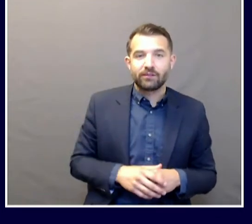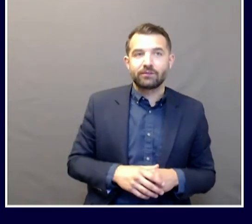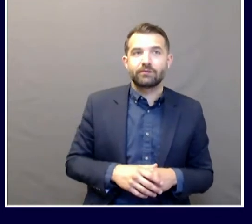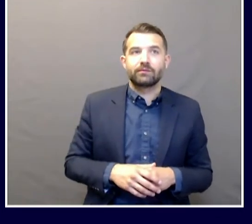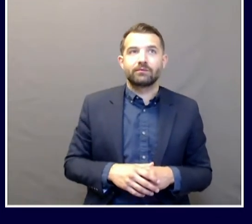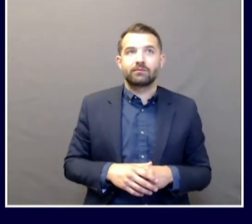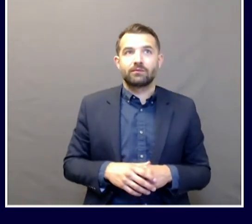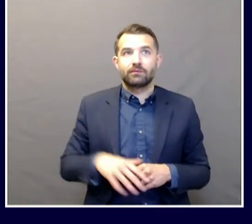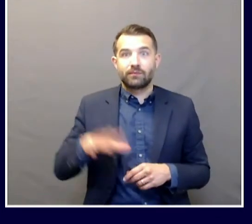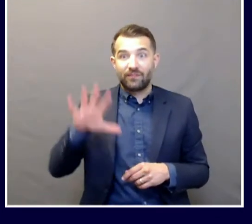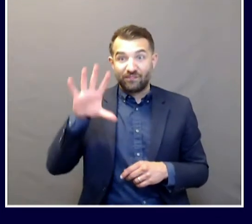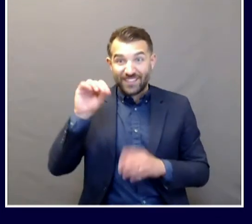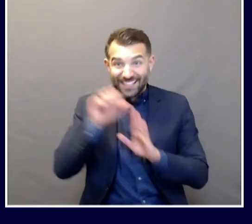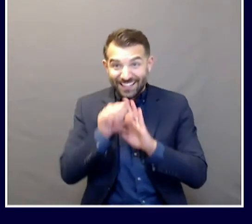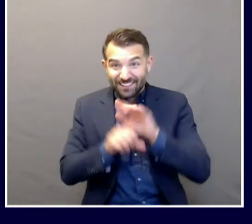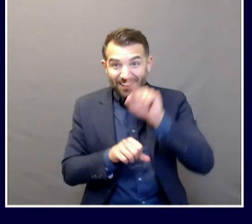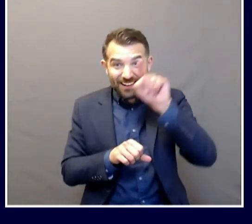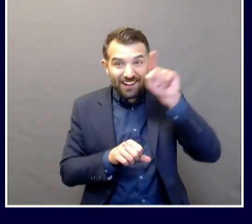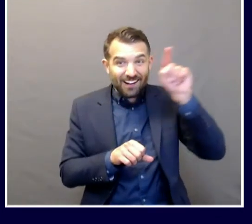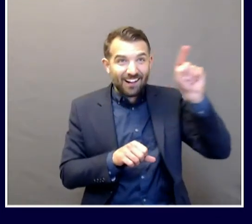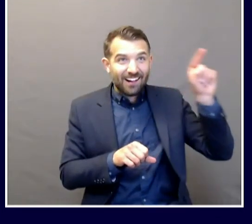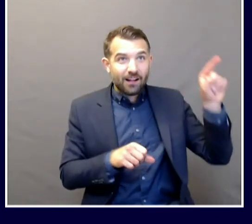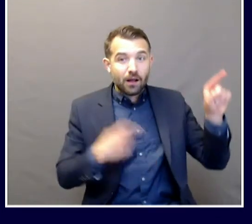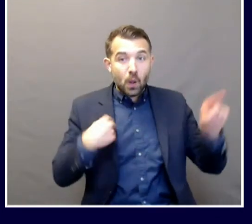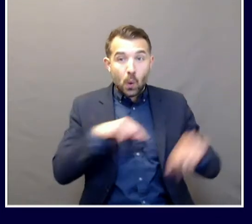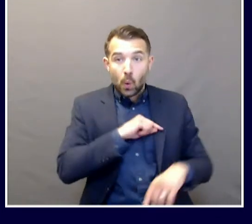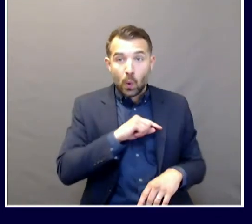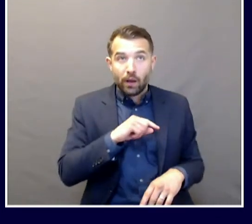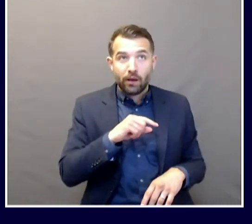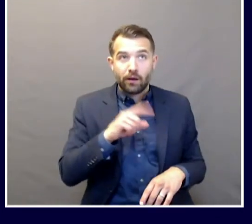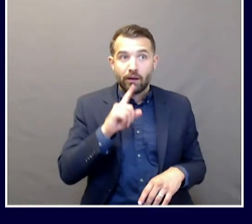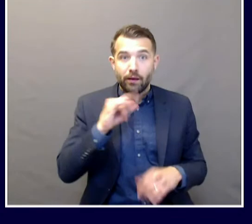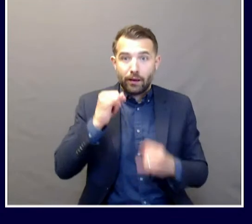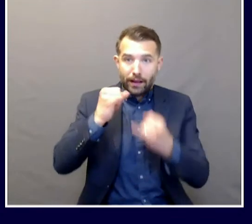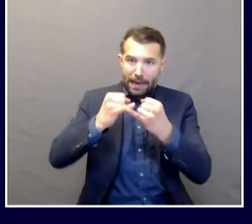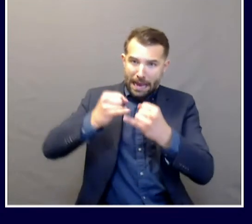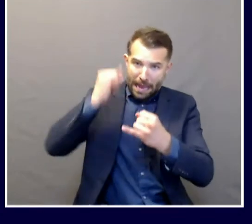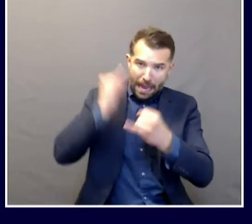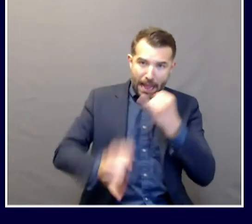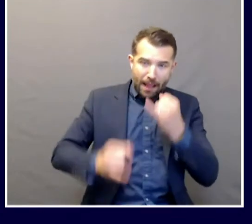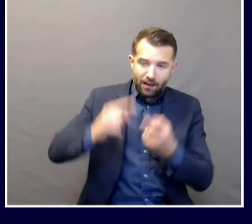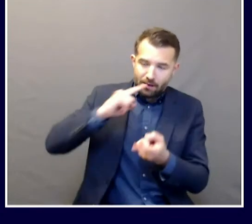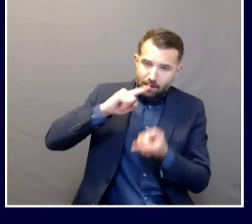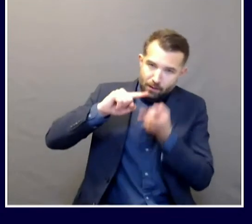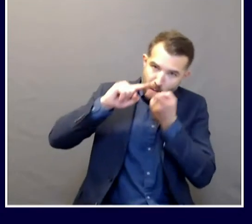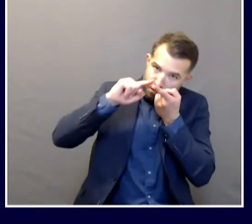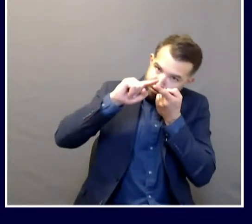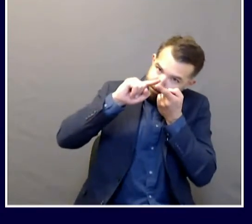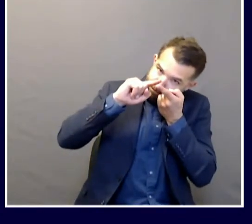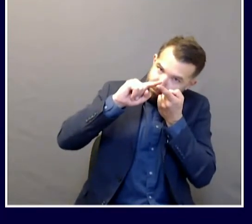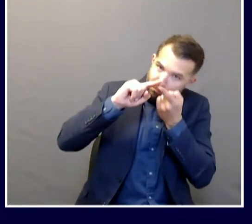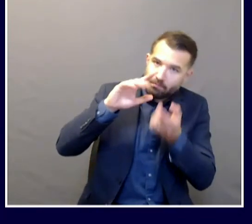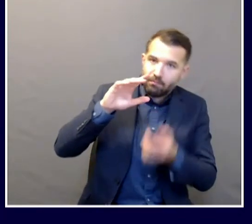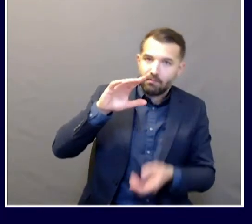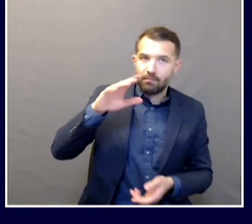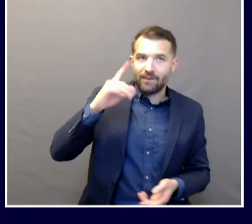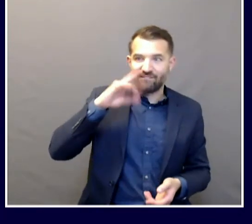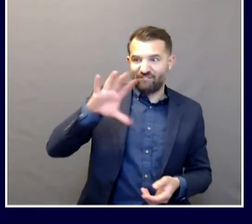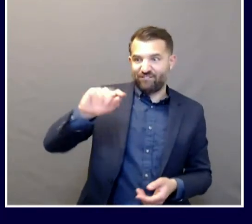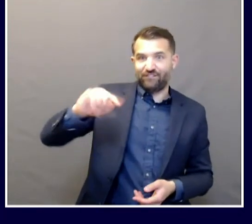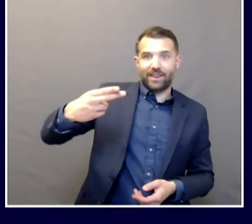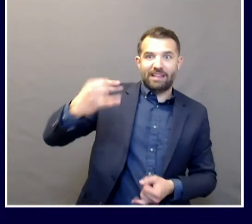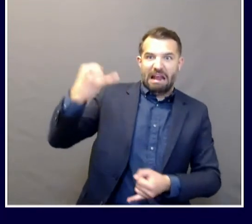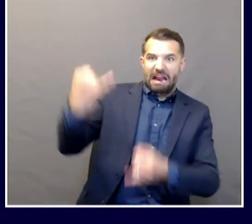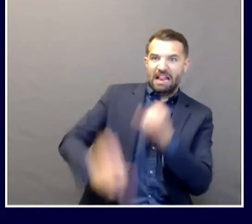in the kind of table where being at the bottom is a good thing. Now we've had cases, we're seeing cases in jails, as you note, and